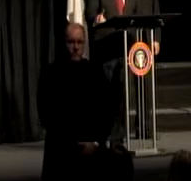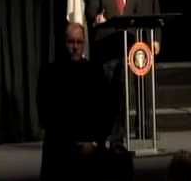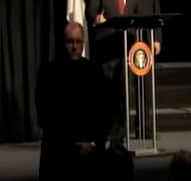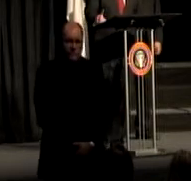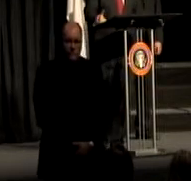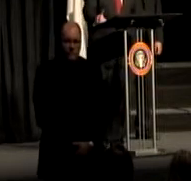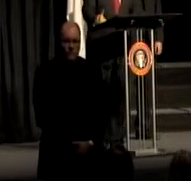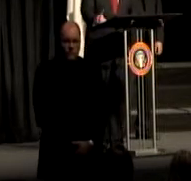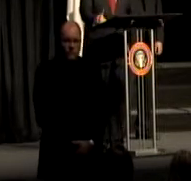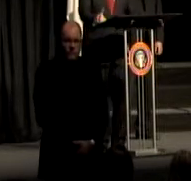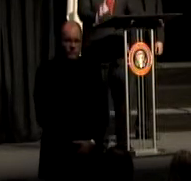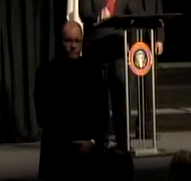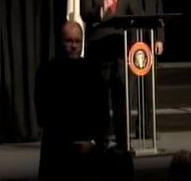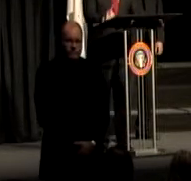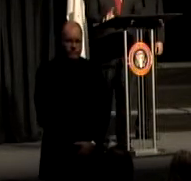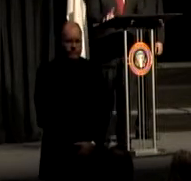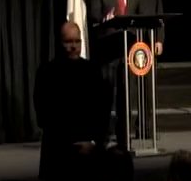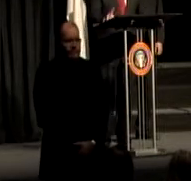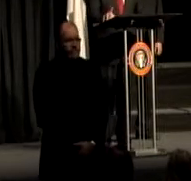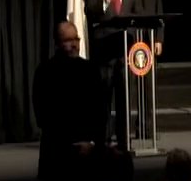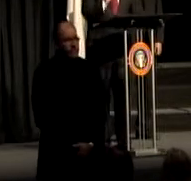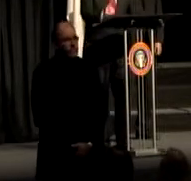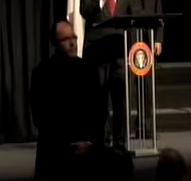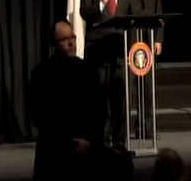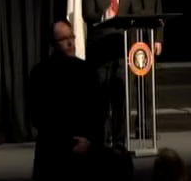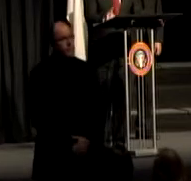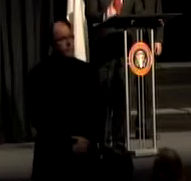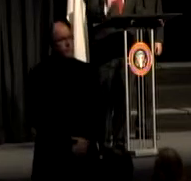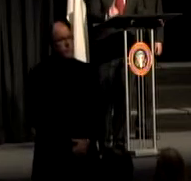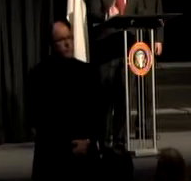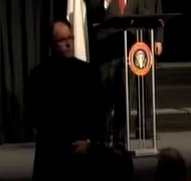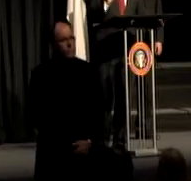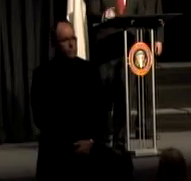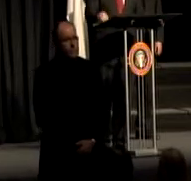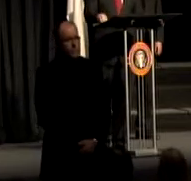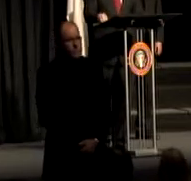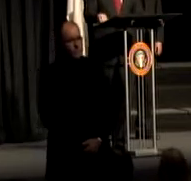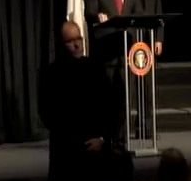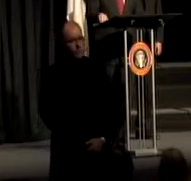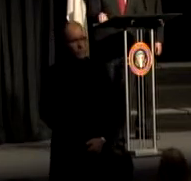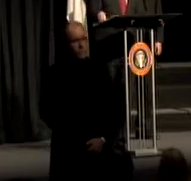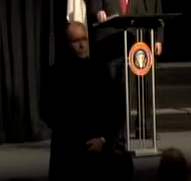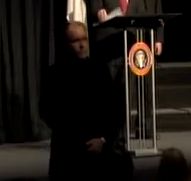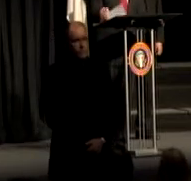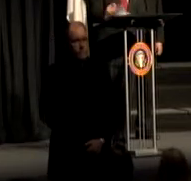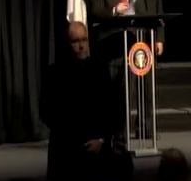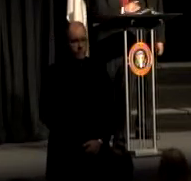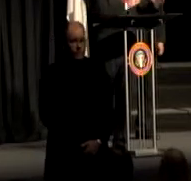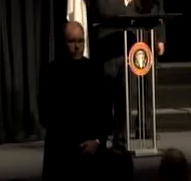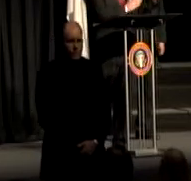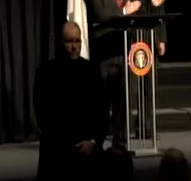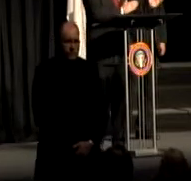me this is a man that has lived his life for a singular purpose and that purpose is to honor Christ in everything